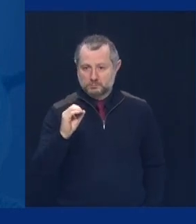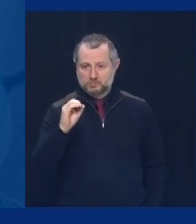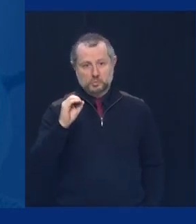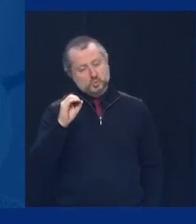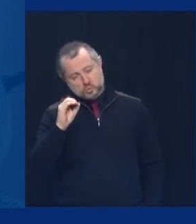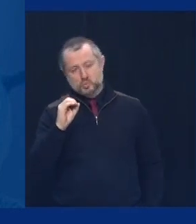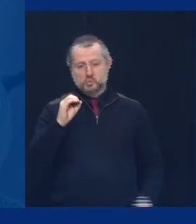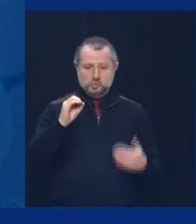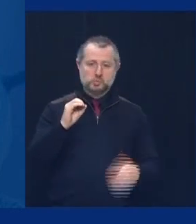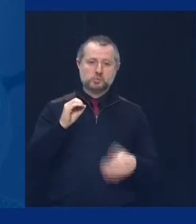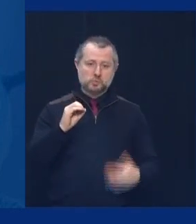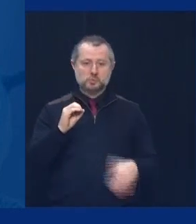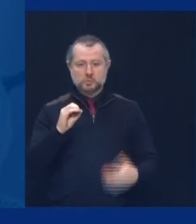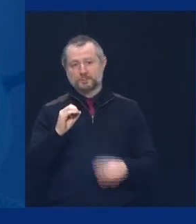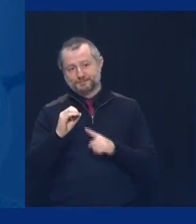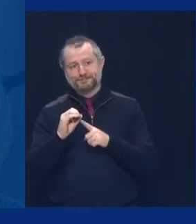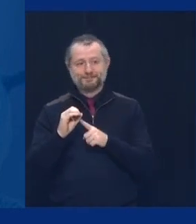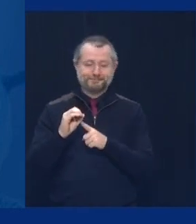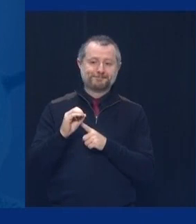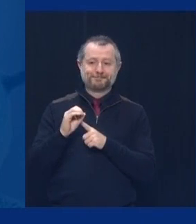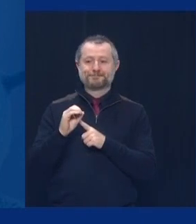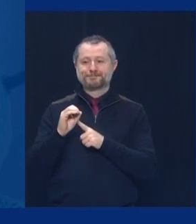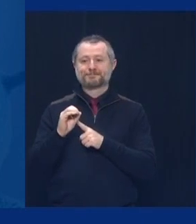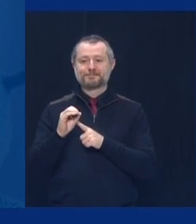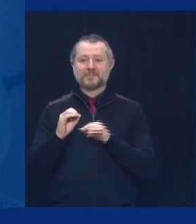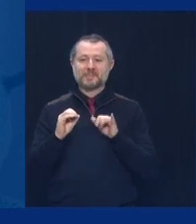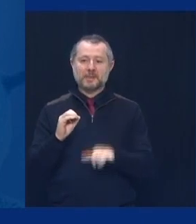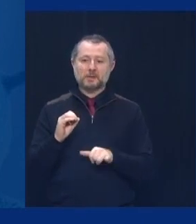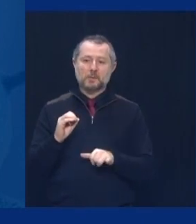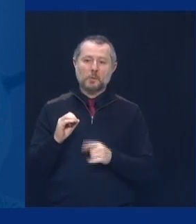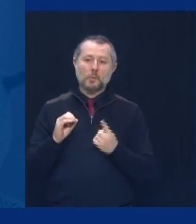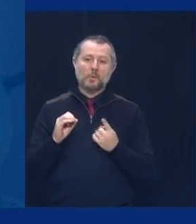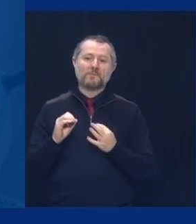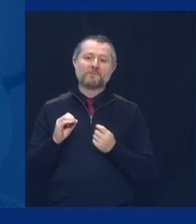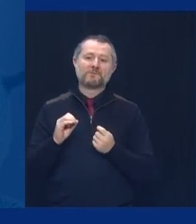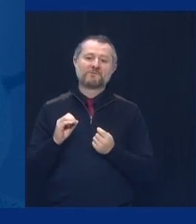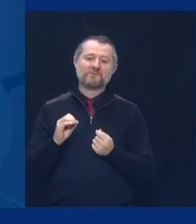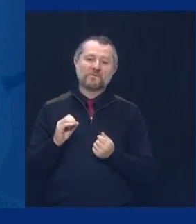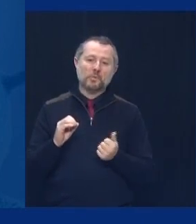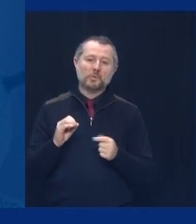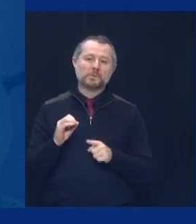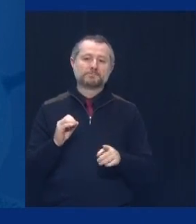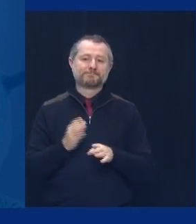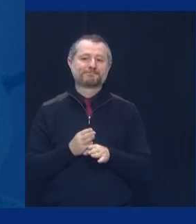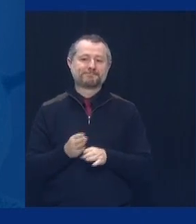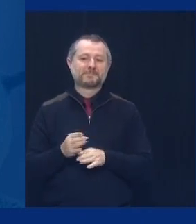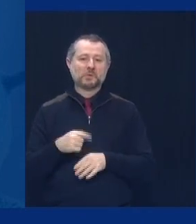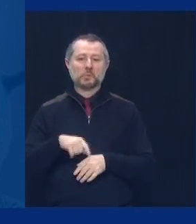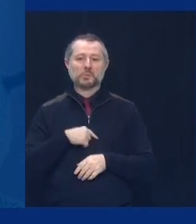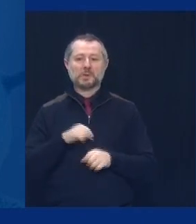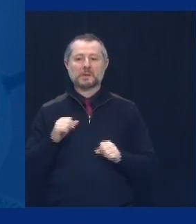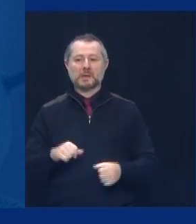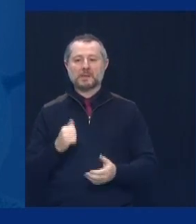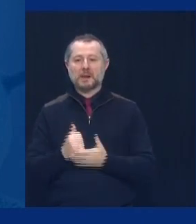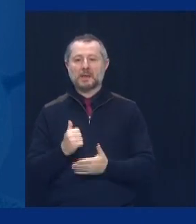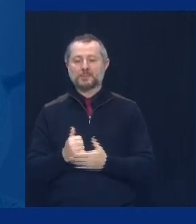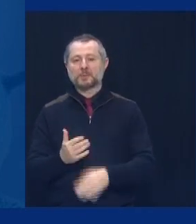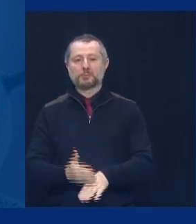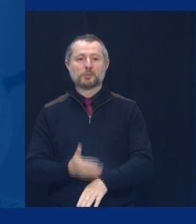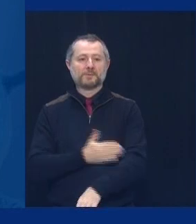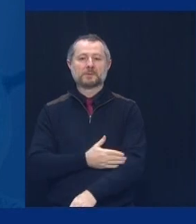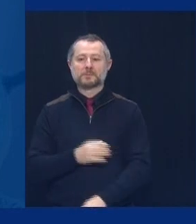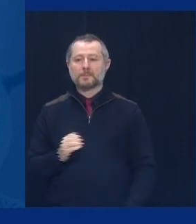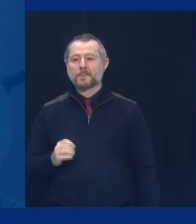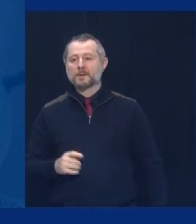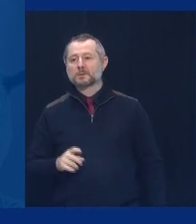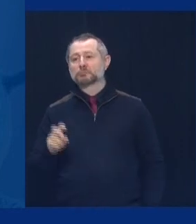is one of the few areas that we think we can actually make a difference. Travel, vacation,